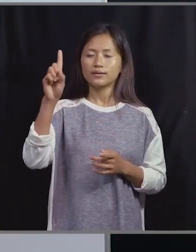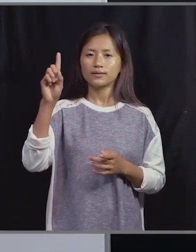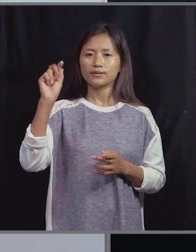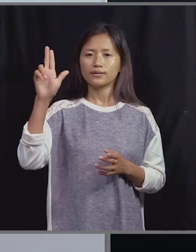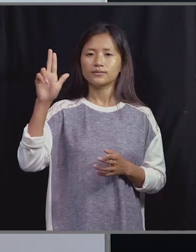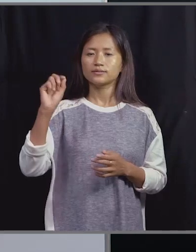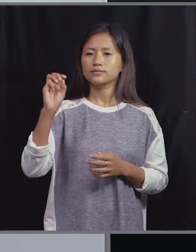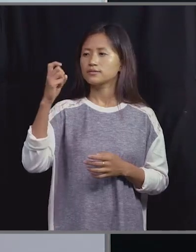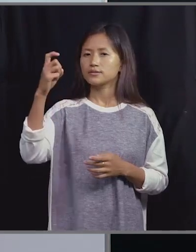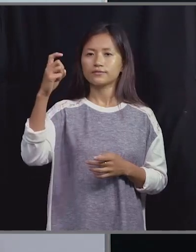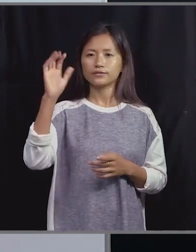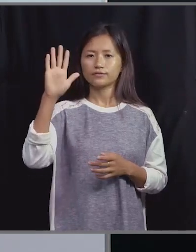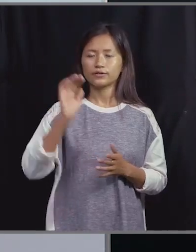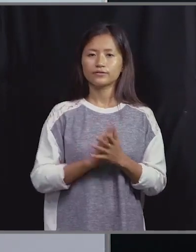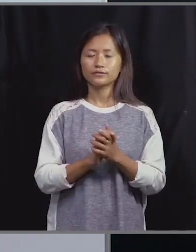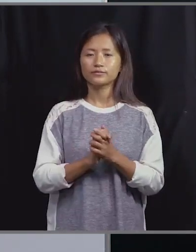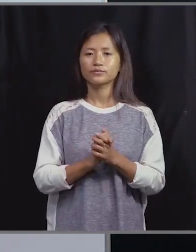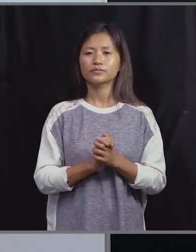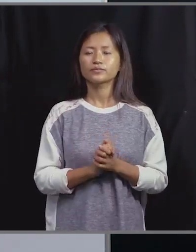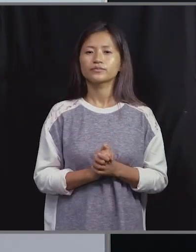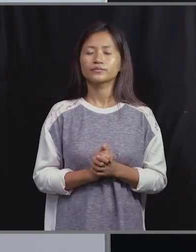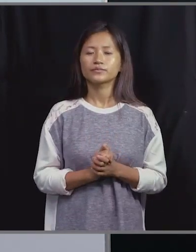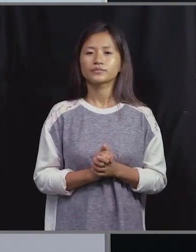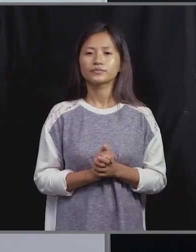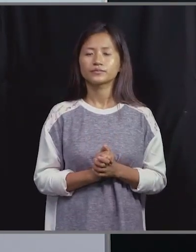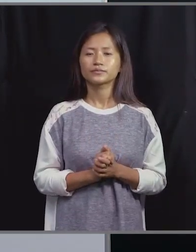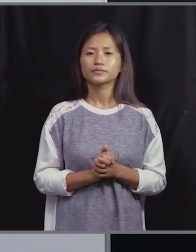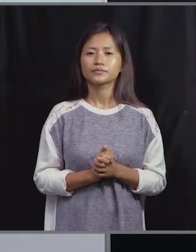in mind the date and years. And